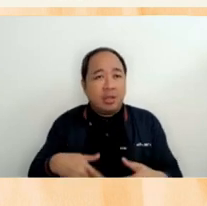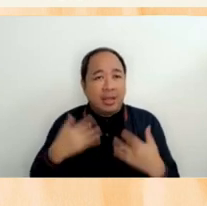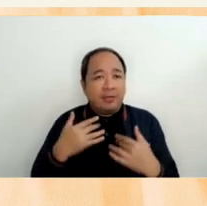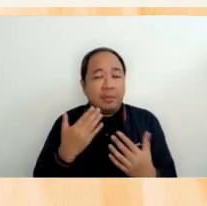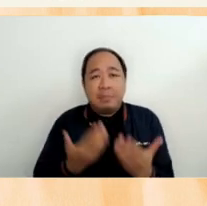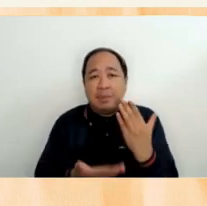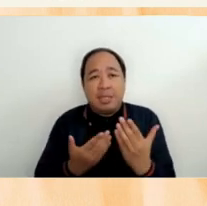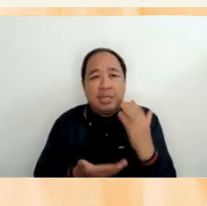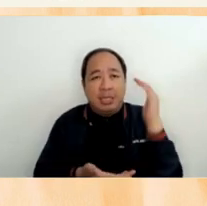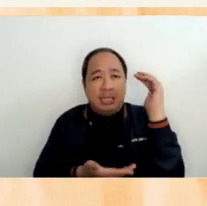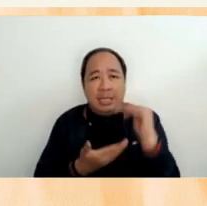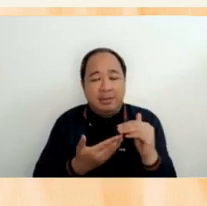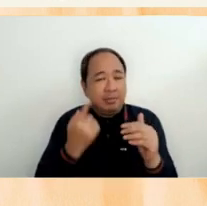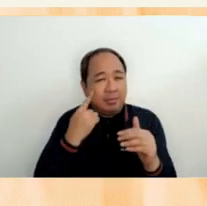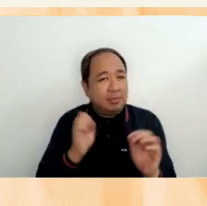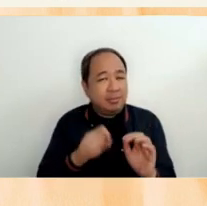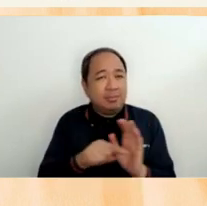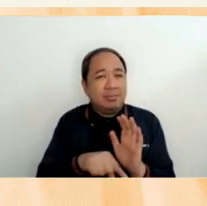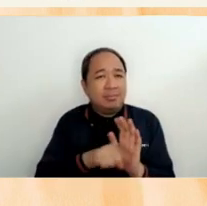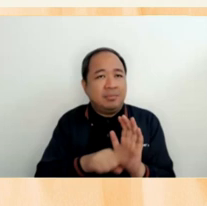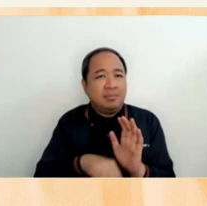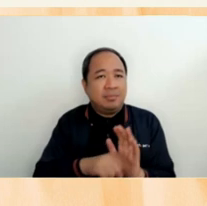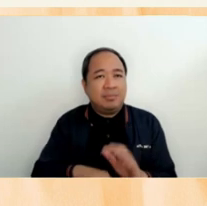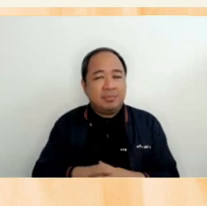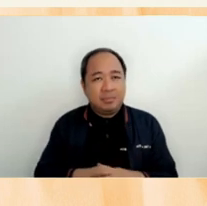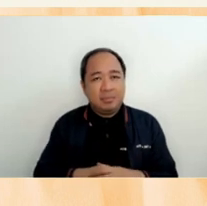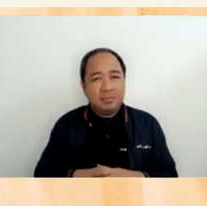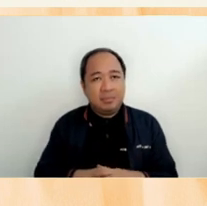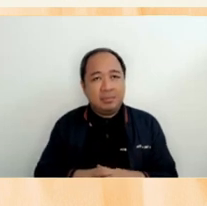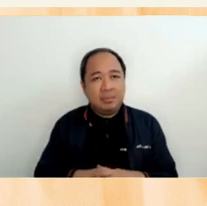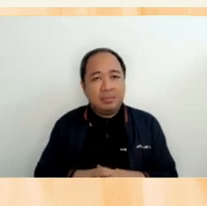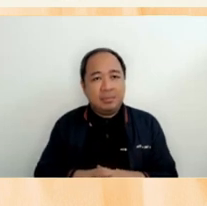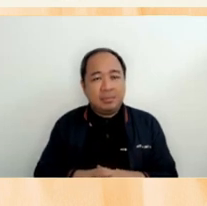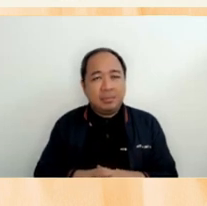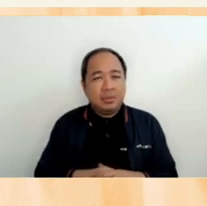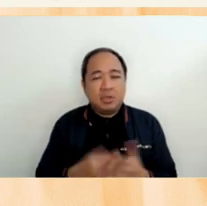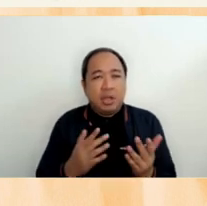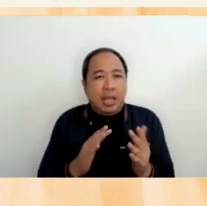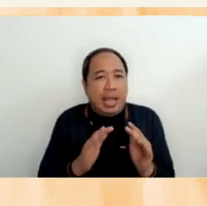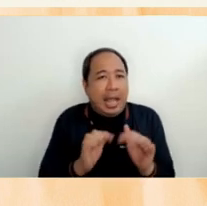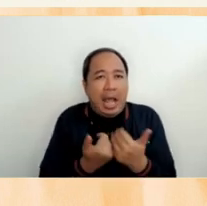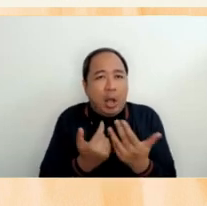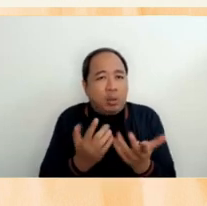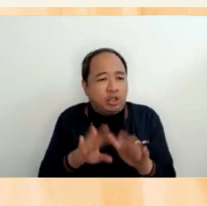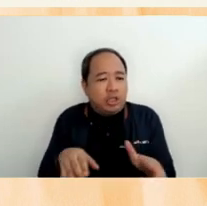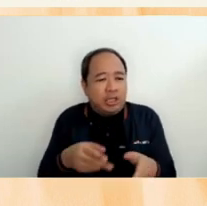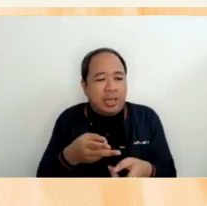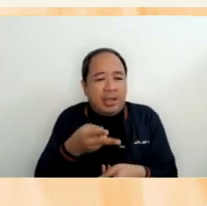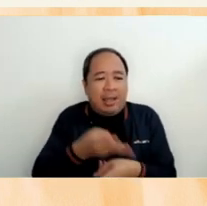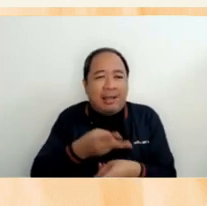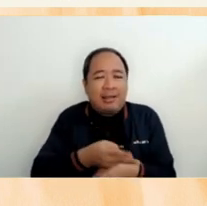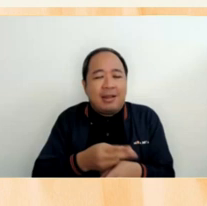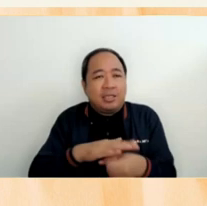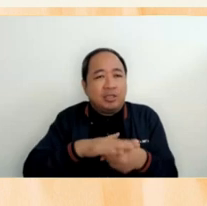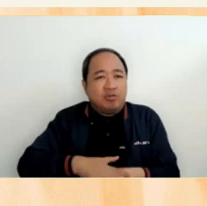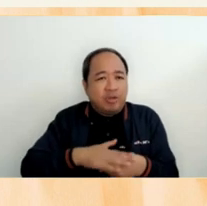to fall into negative behaviors. So, how then do we help children handle stress? By teaching them